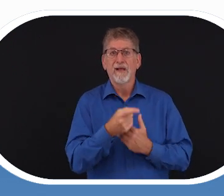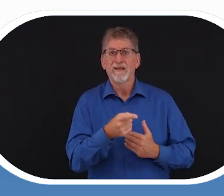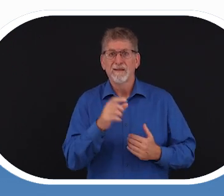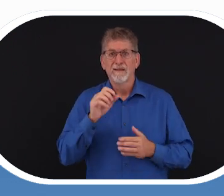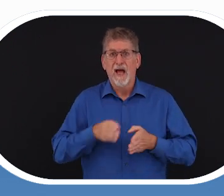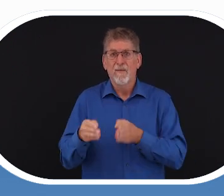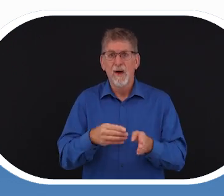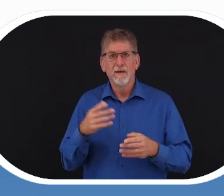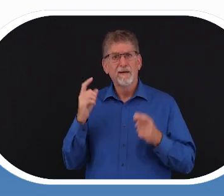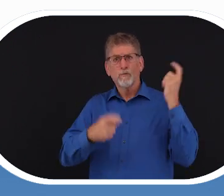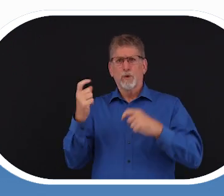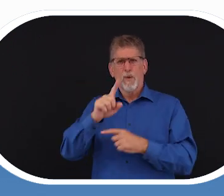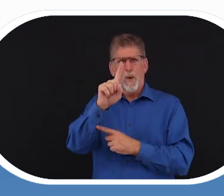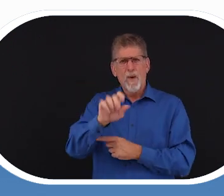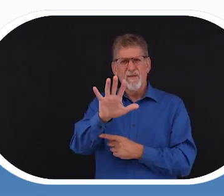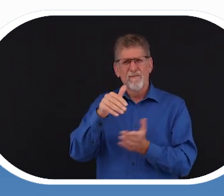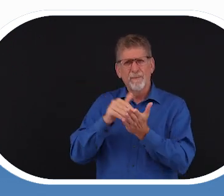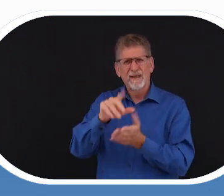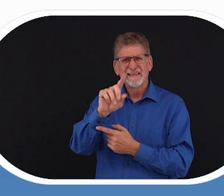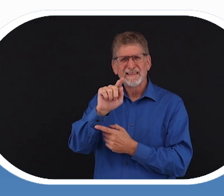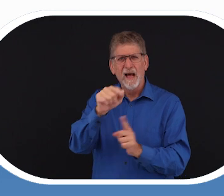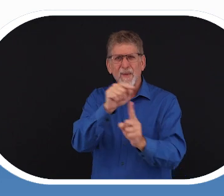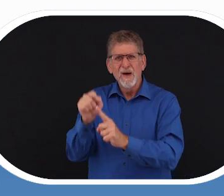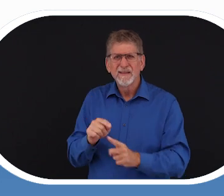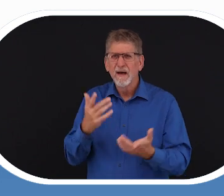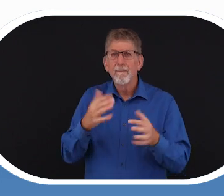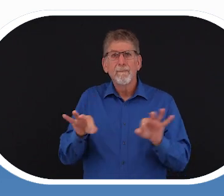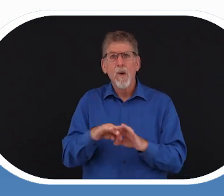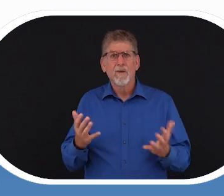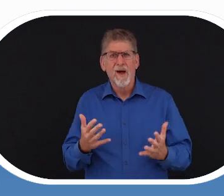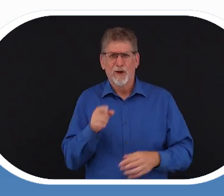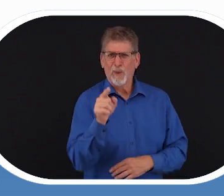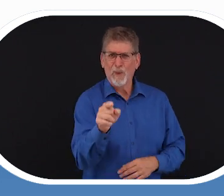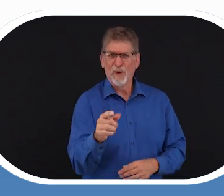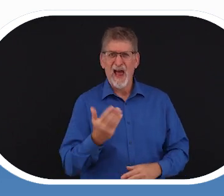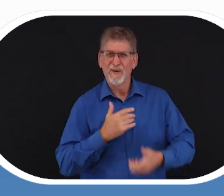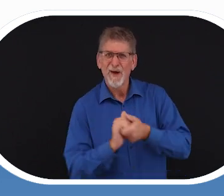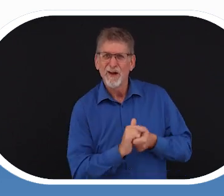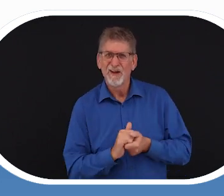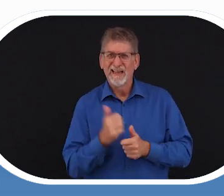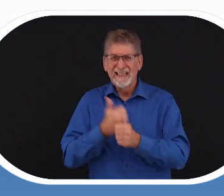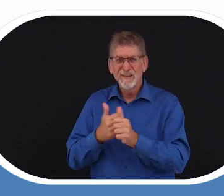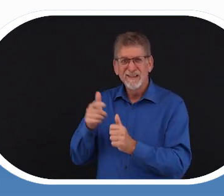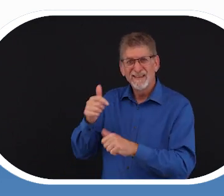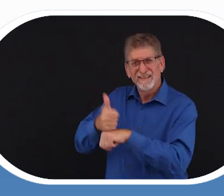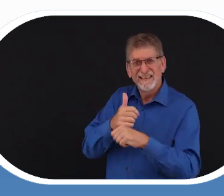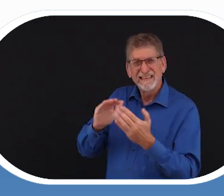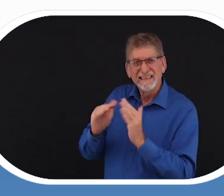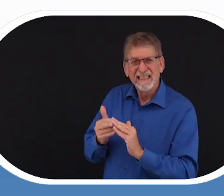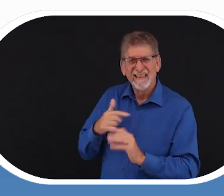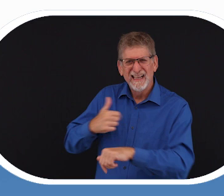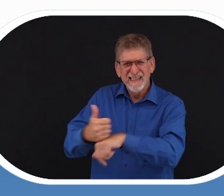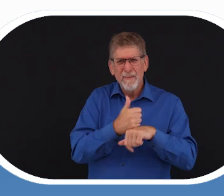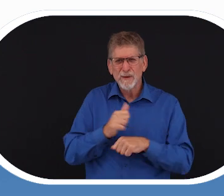And the single most important ingredient to all of our deployments is you and our partners. In each deployment city, we establish and work